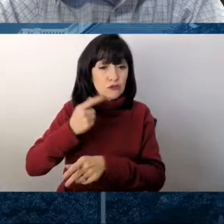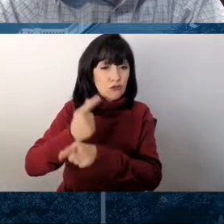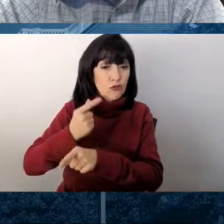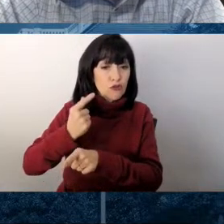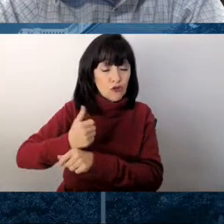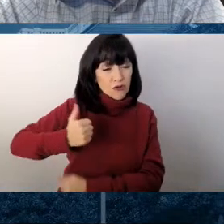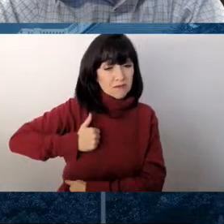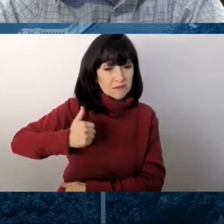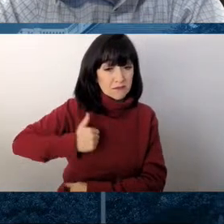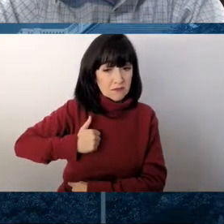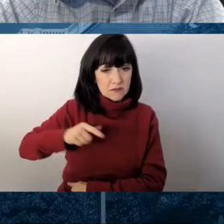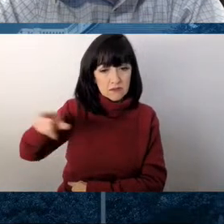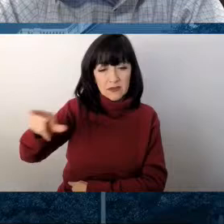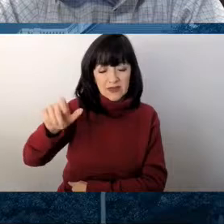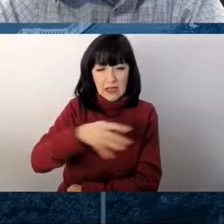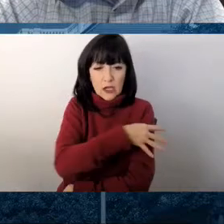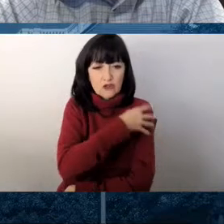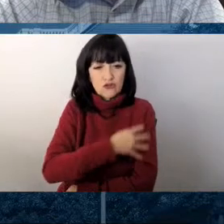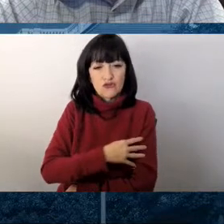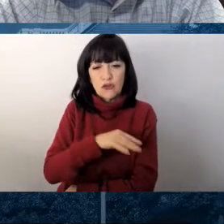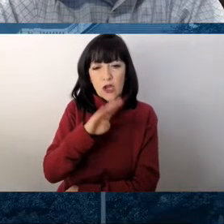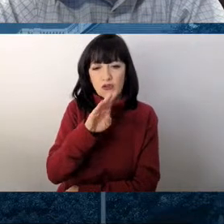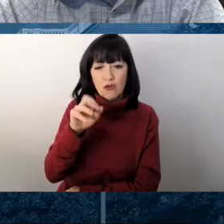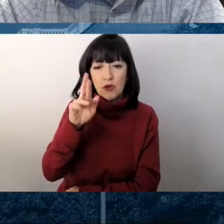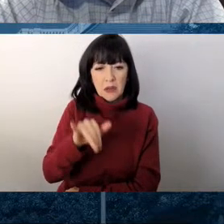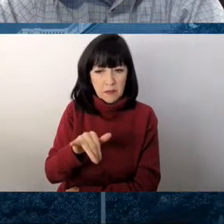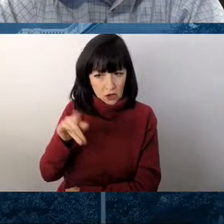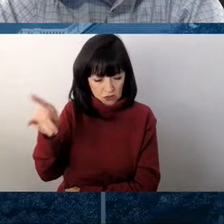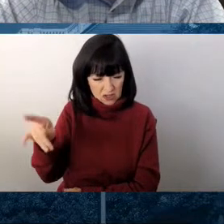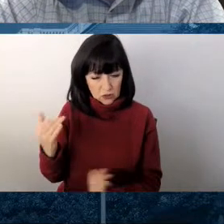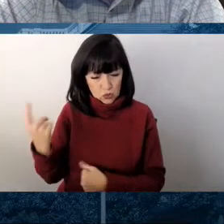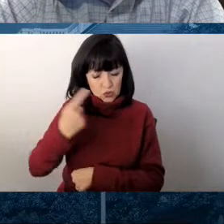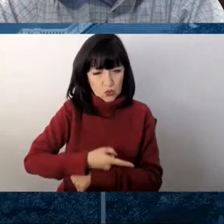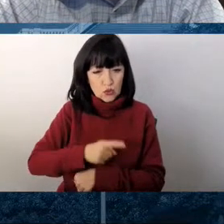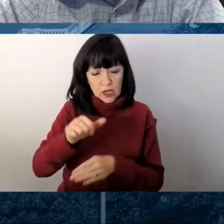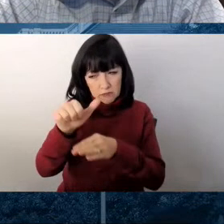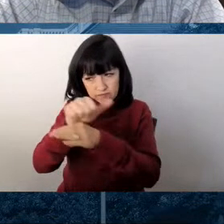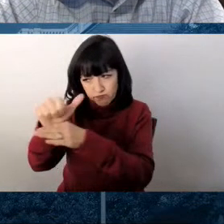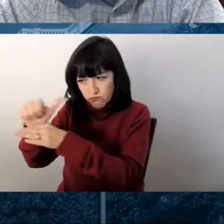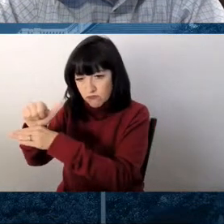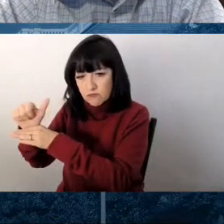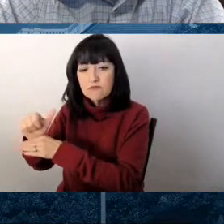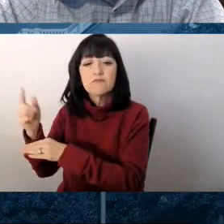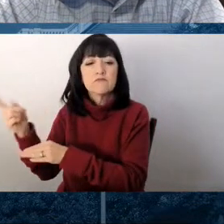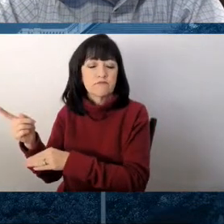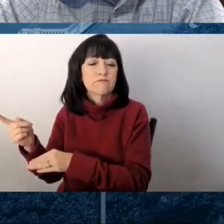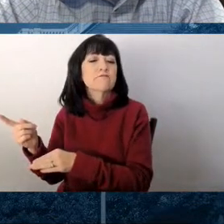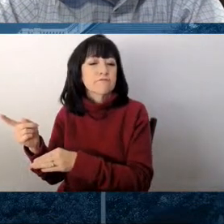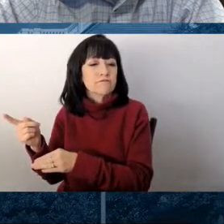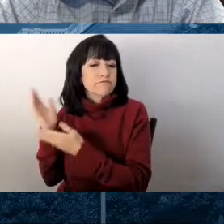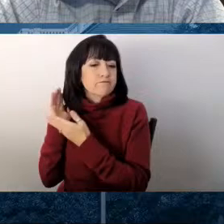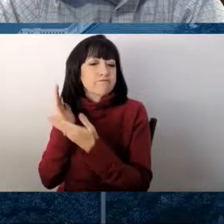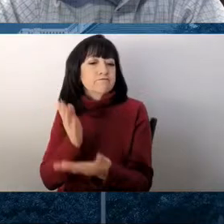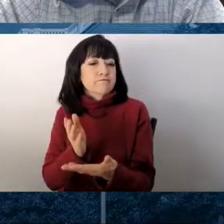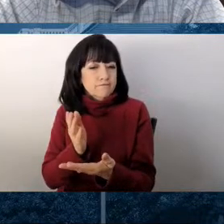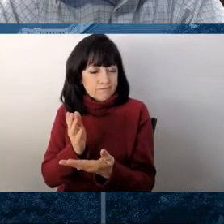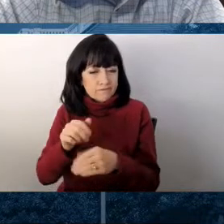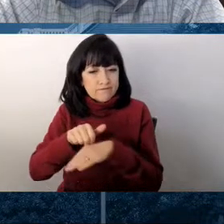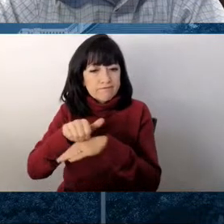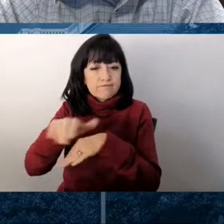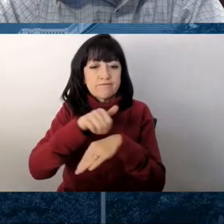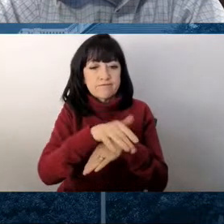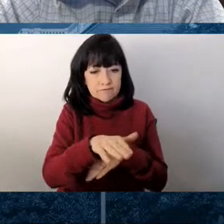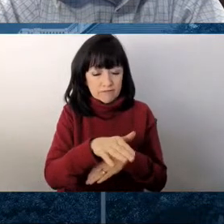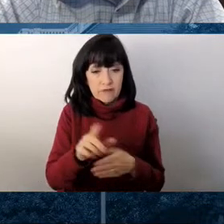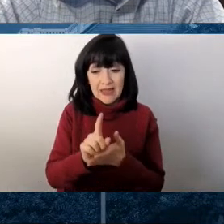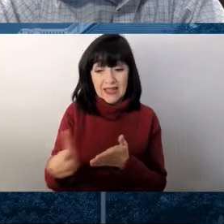we're bringing on another unit today for assistance in the hospitals. So last week we activated